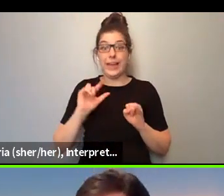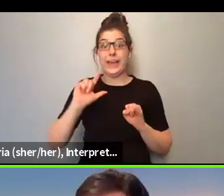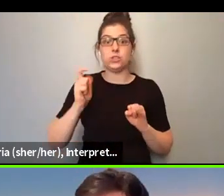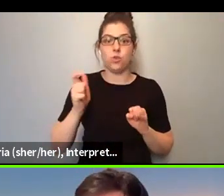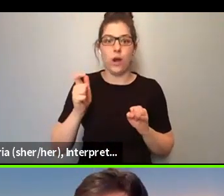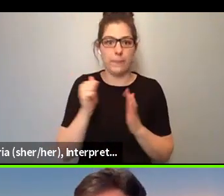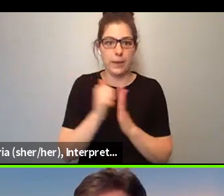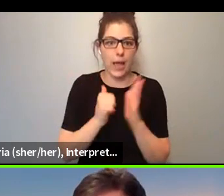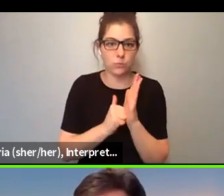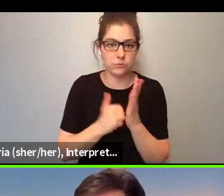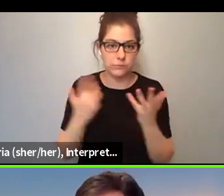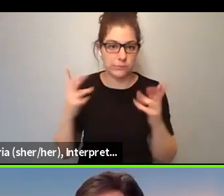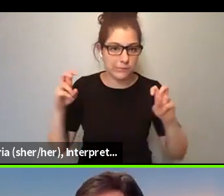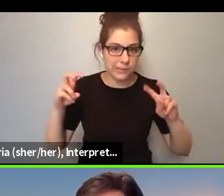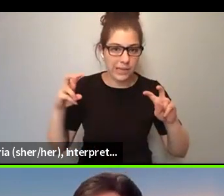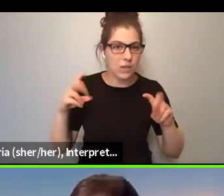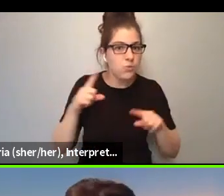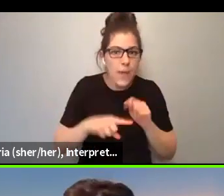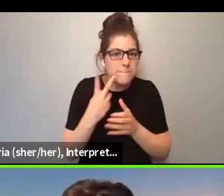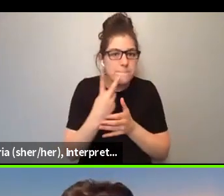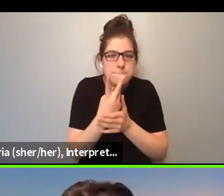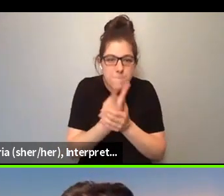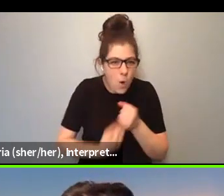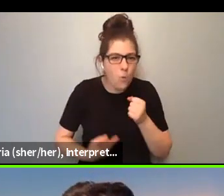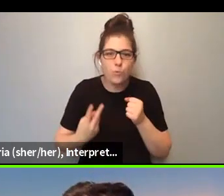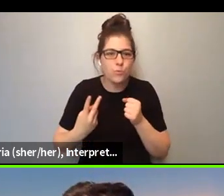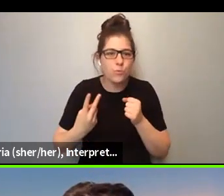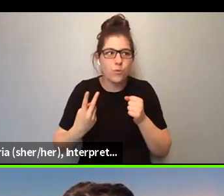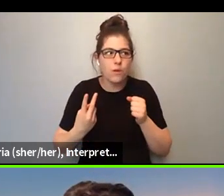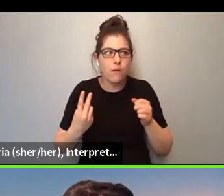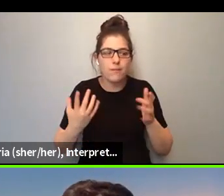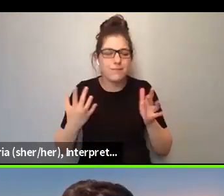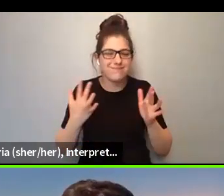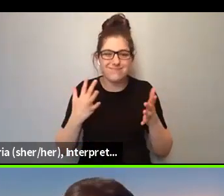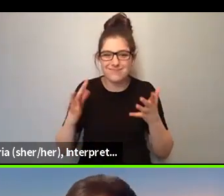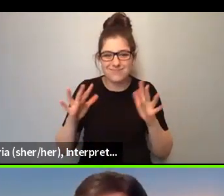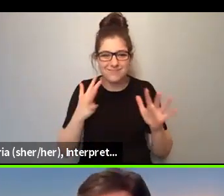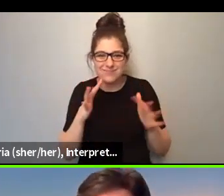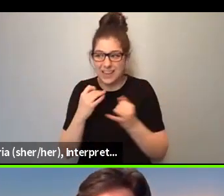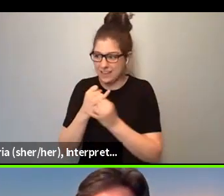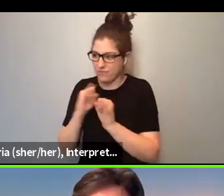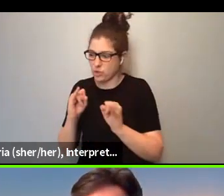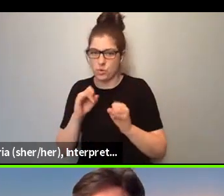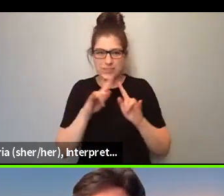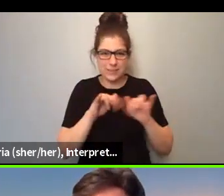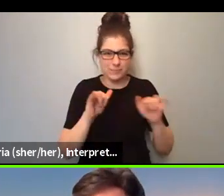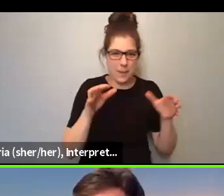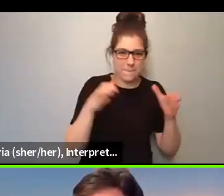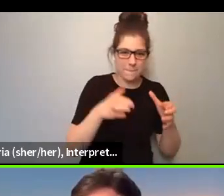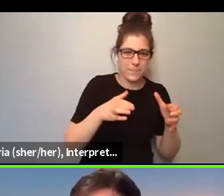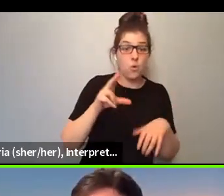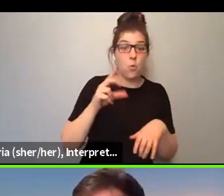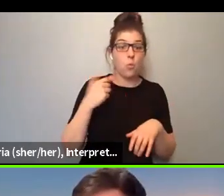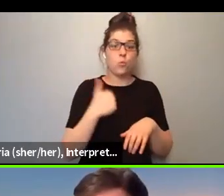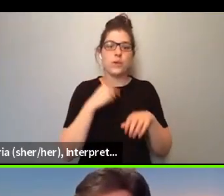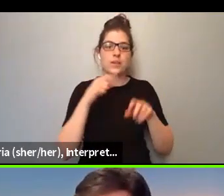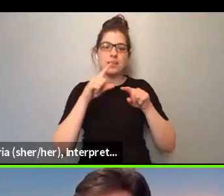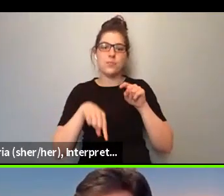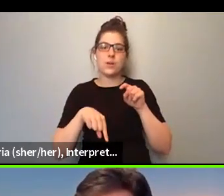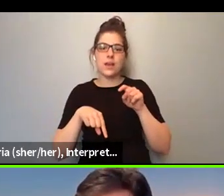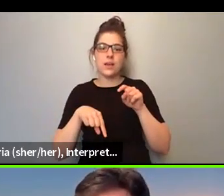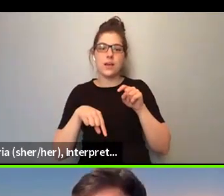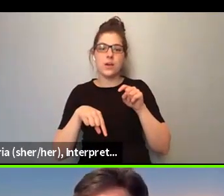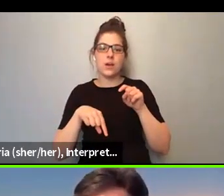don't think we can have it both ways. I think we have to sort of understand, you know, we can't be Gwyneth Paltrow and Dolores